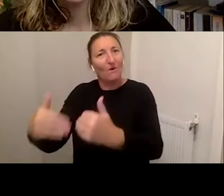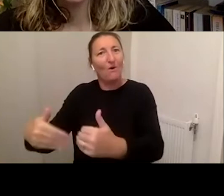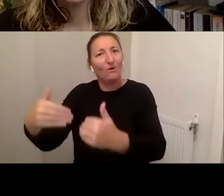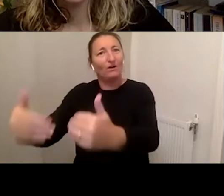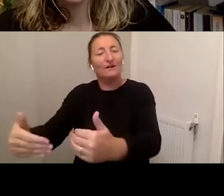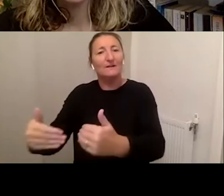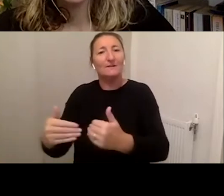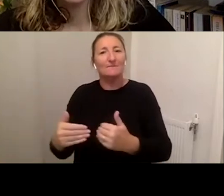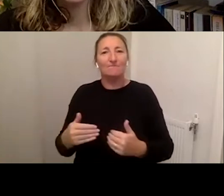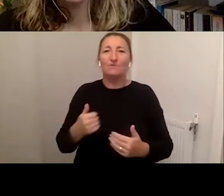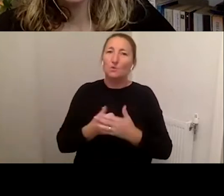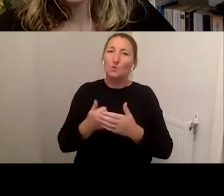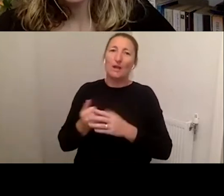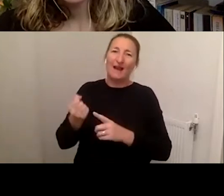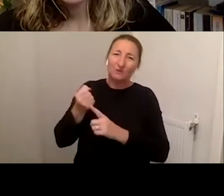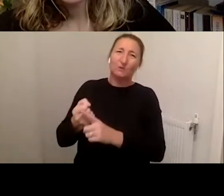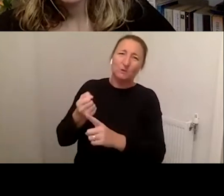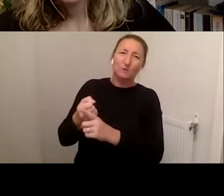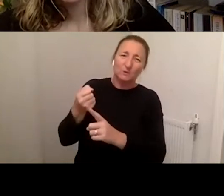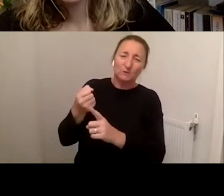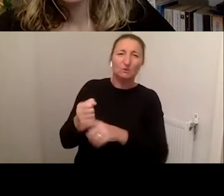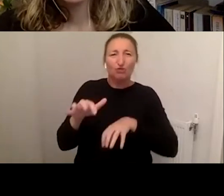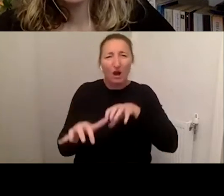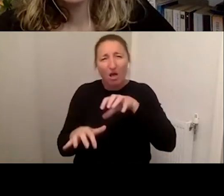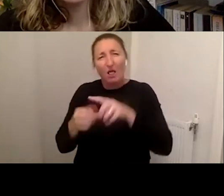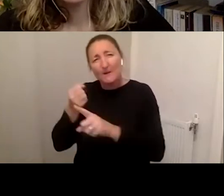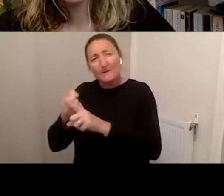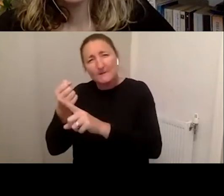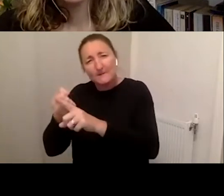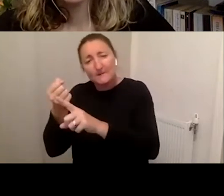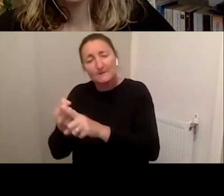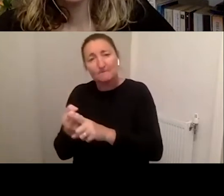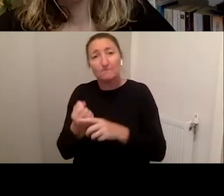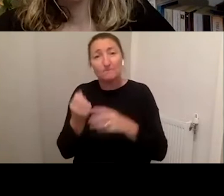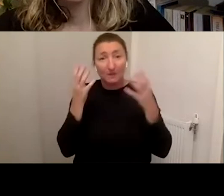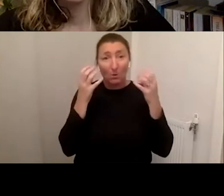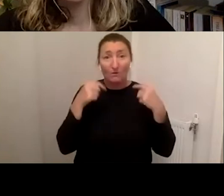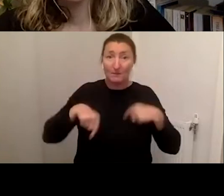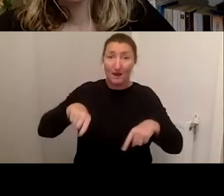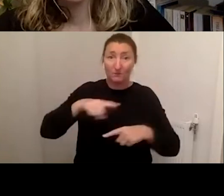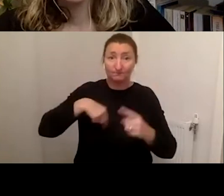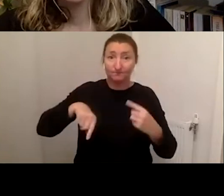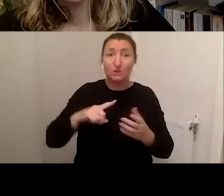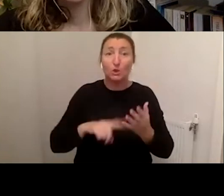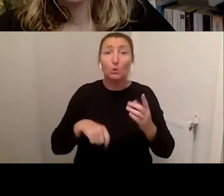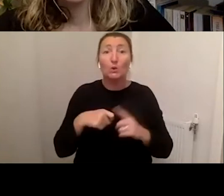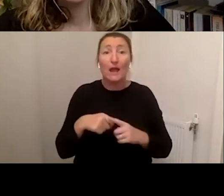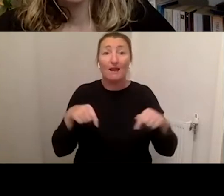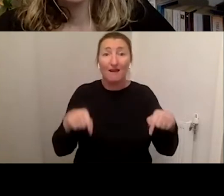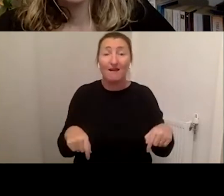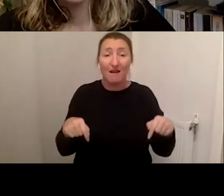through struggle. And it's that really worries me about energy, because in the country like the UK, which you were getting to with your point there, Alice,